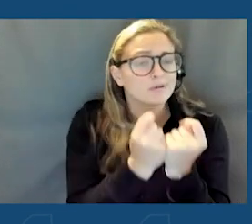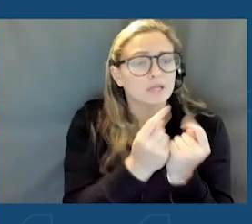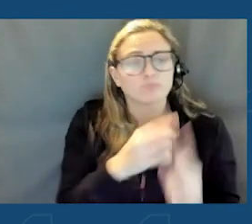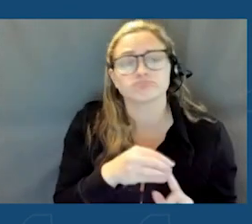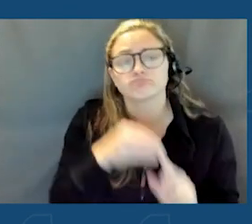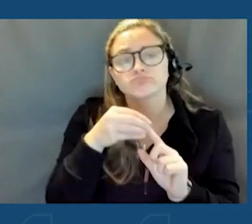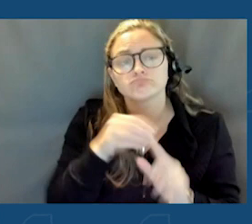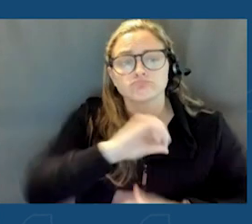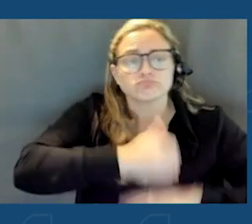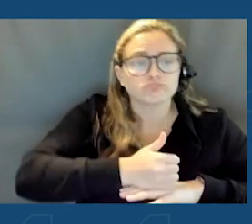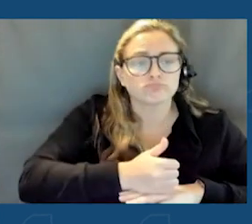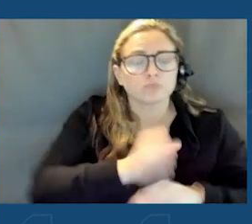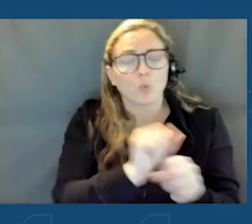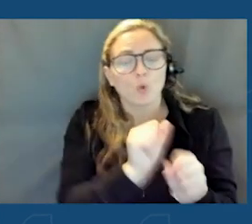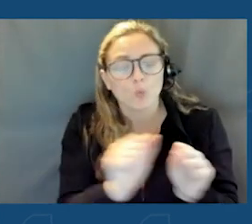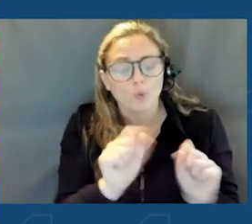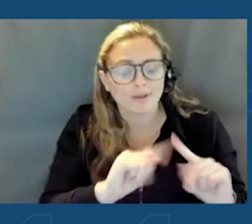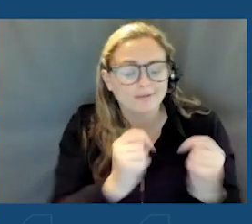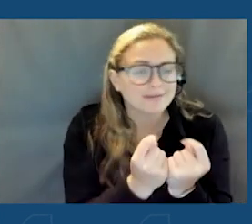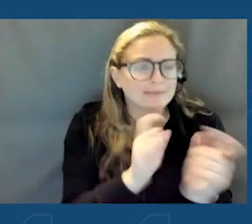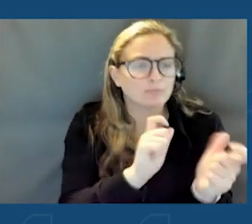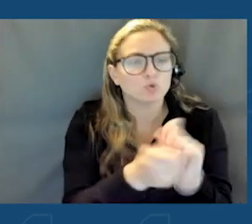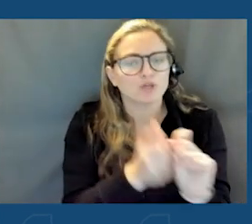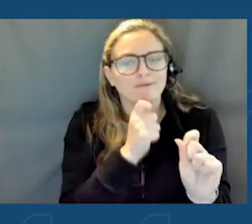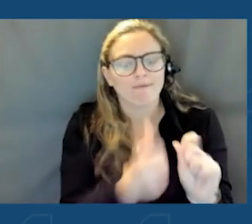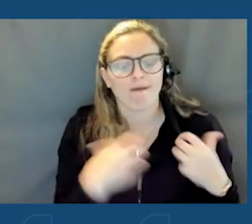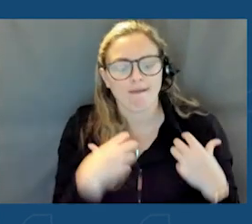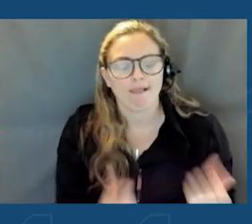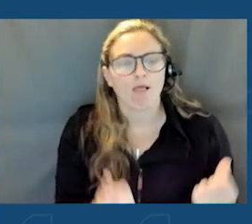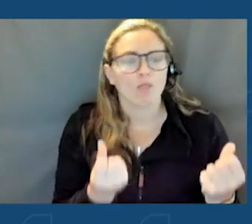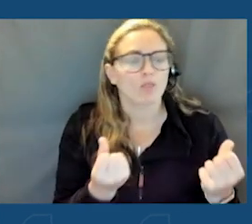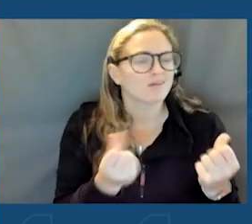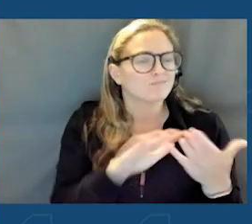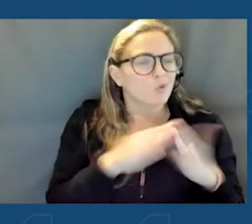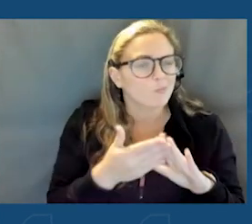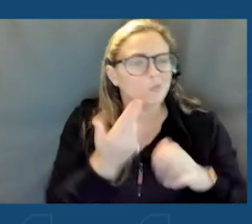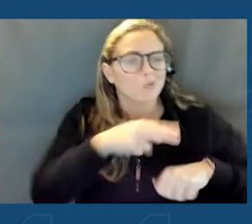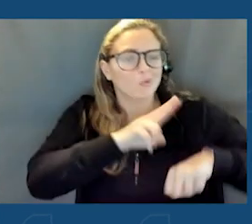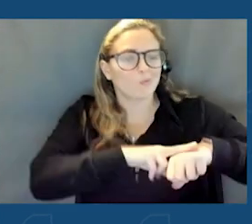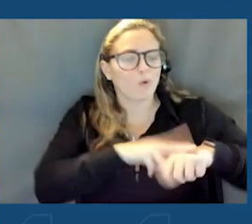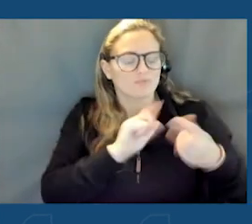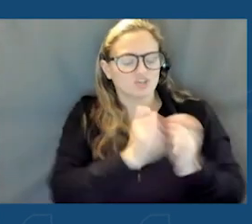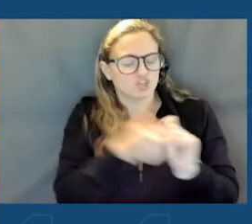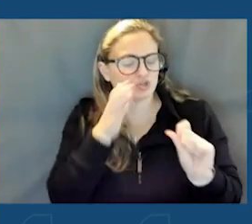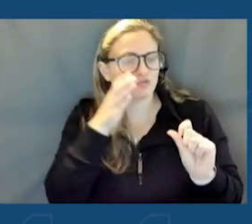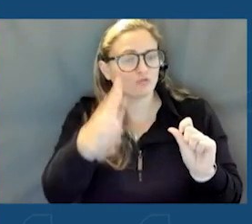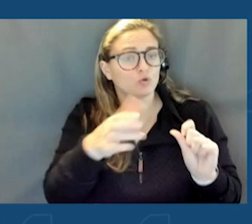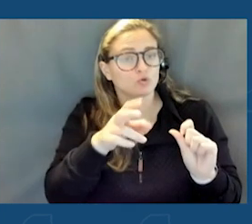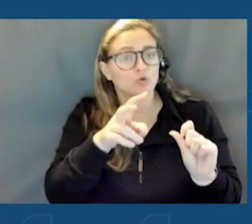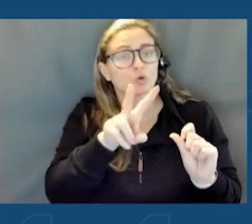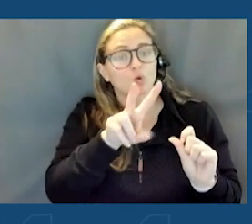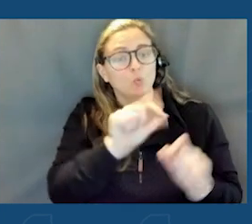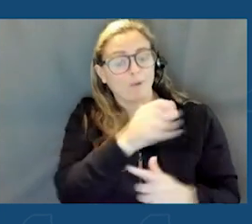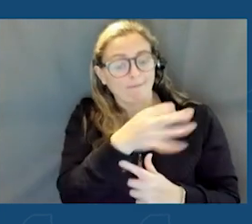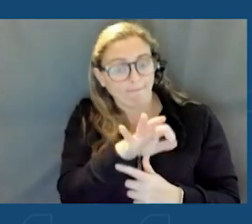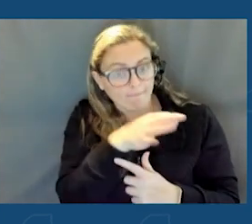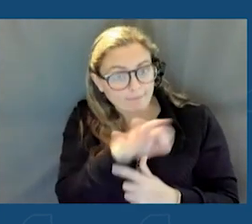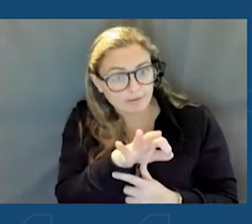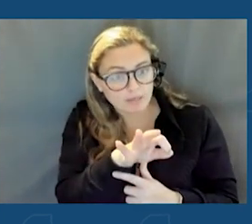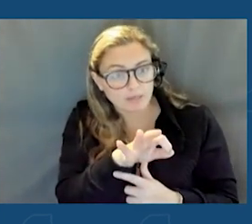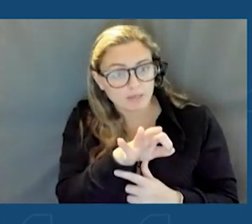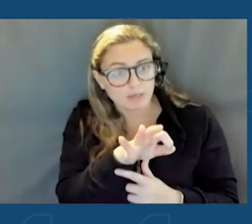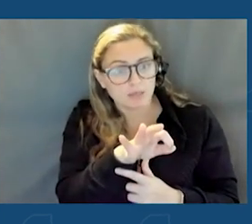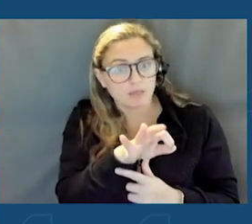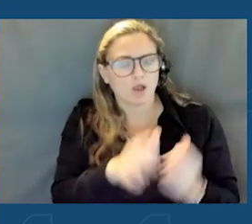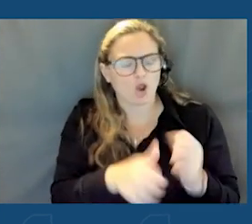with these young people to change unhealthy community norms and change their futures. In 2019, our most